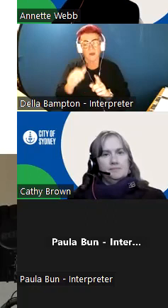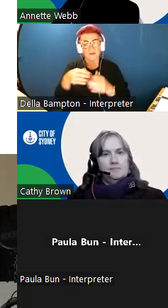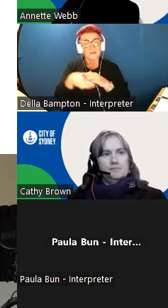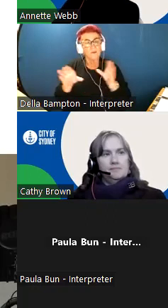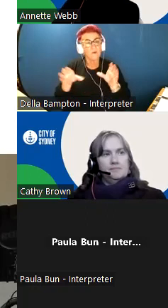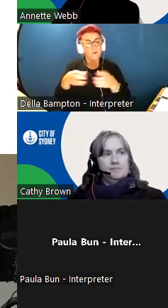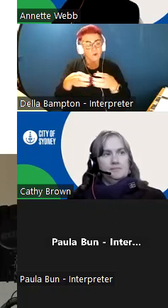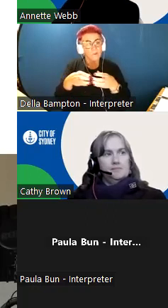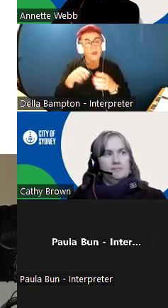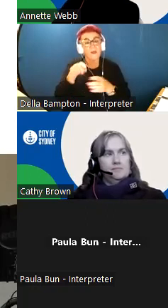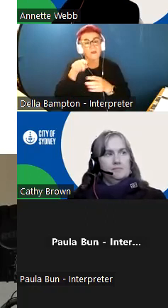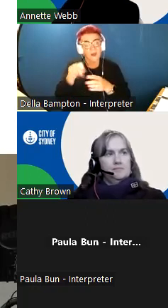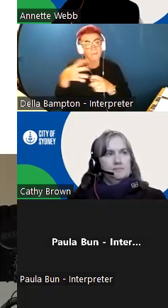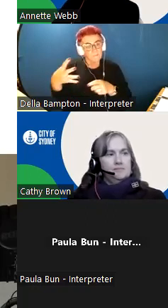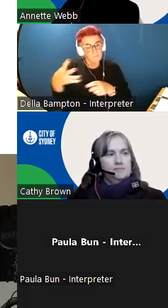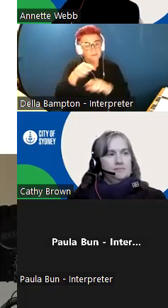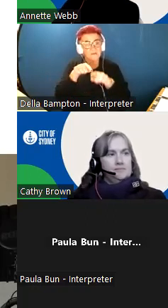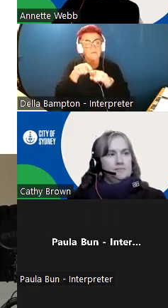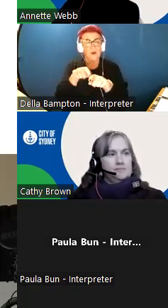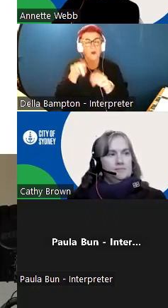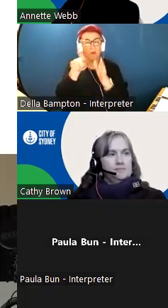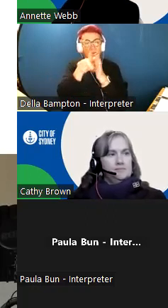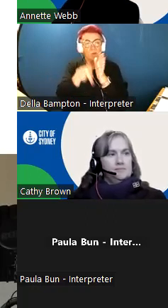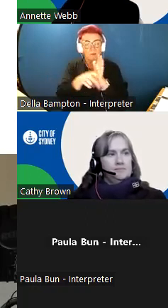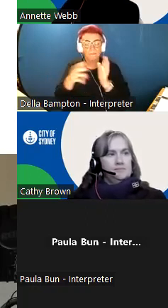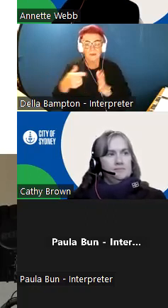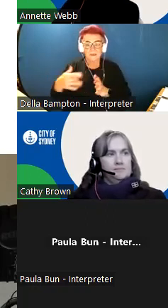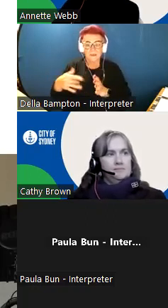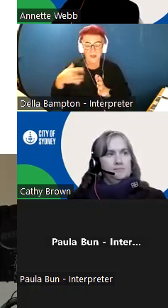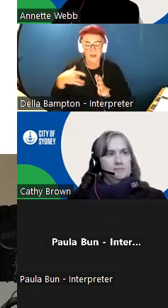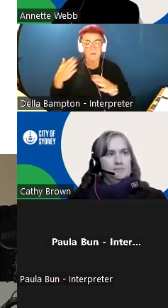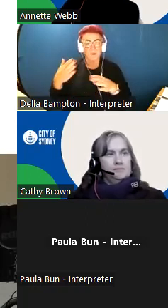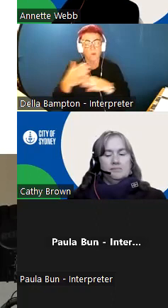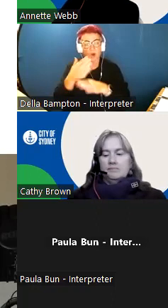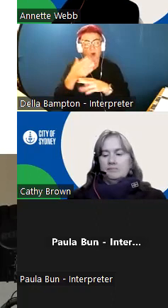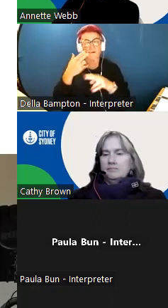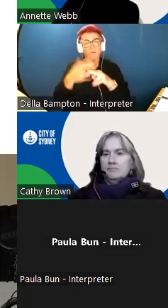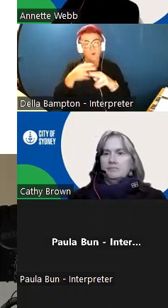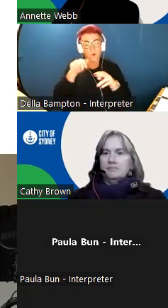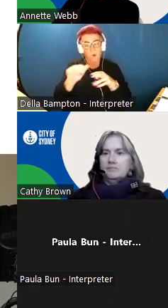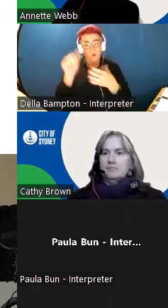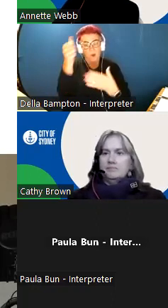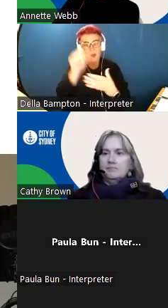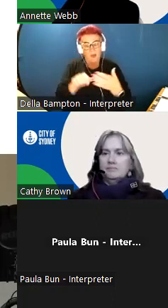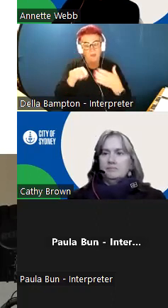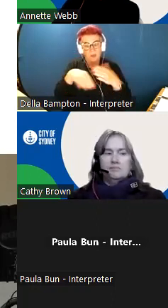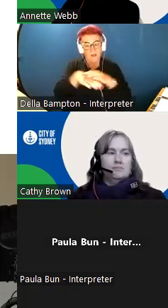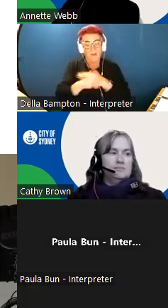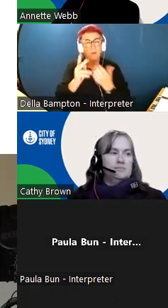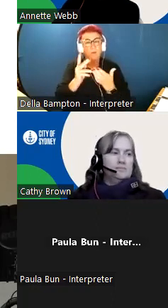It is a condition of the program that tenants must live and work on their creative practice for the duration of the program.